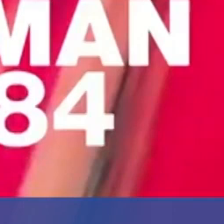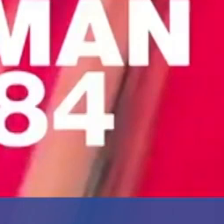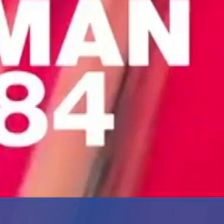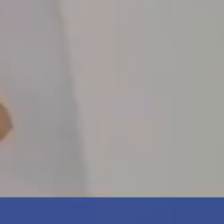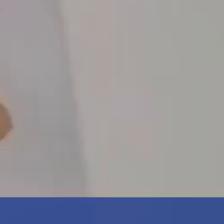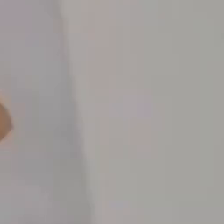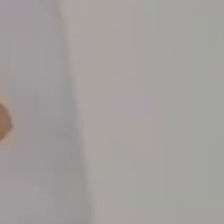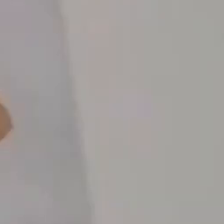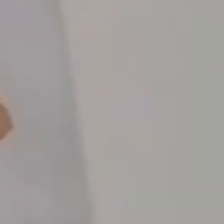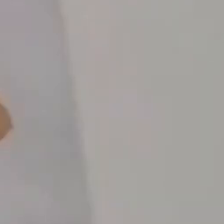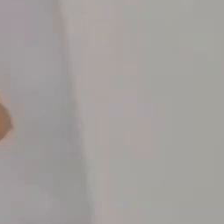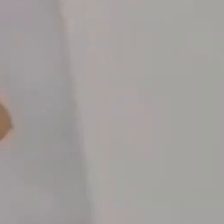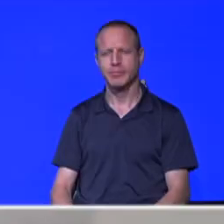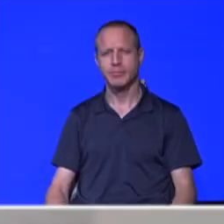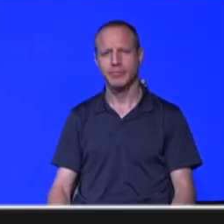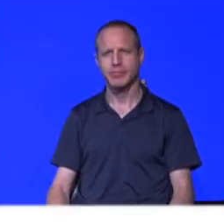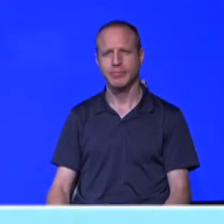environment together.